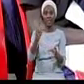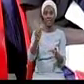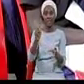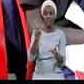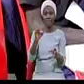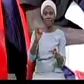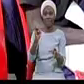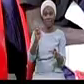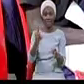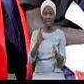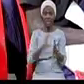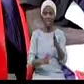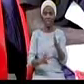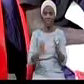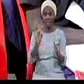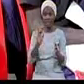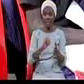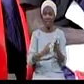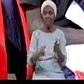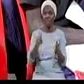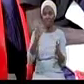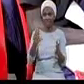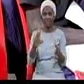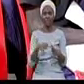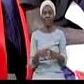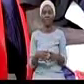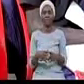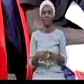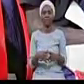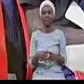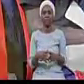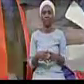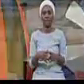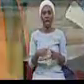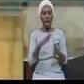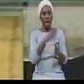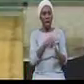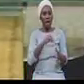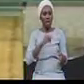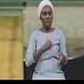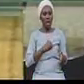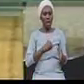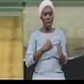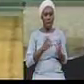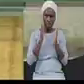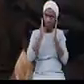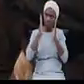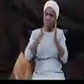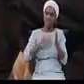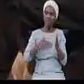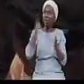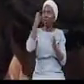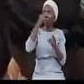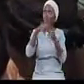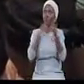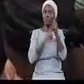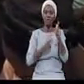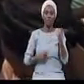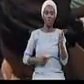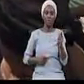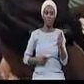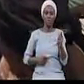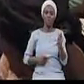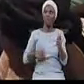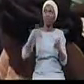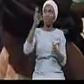from verse 3. And I set my face unto the Lord God to seek by prayer and